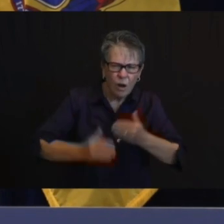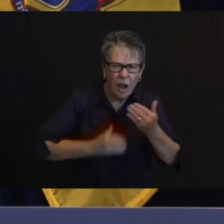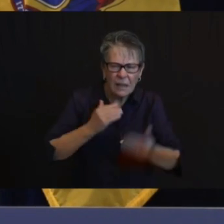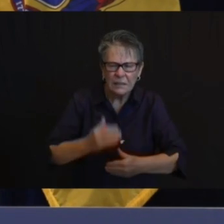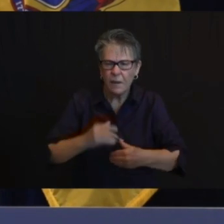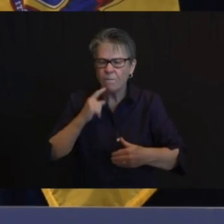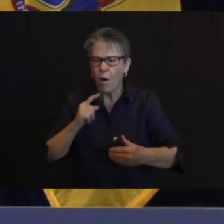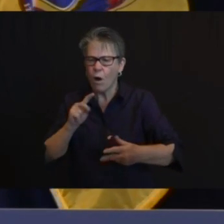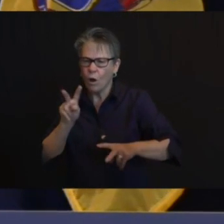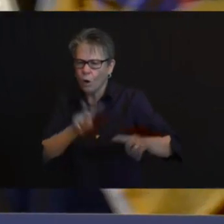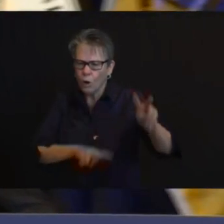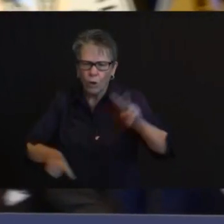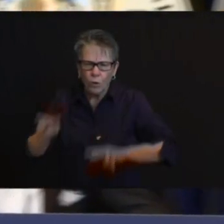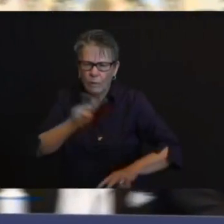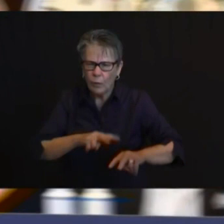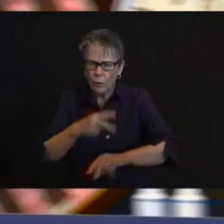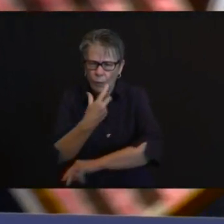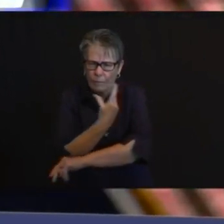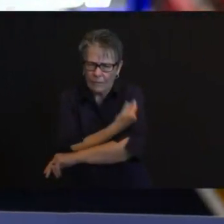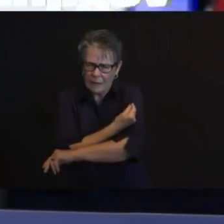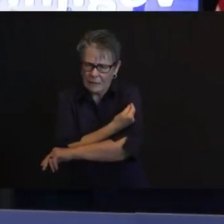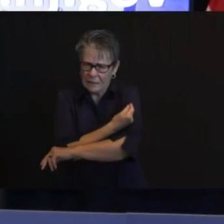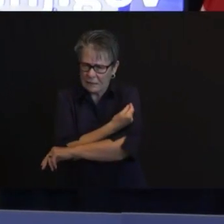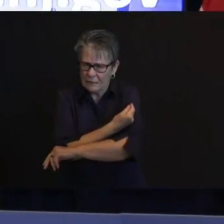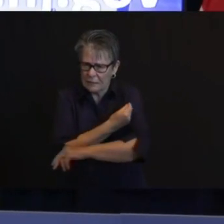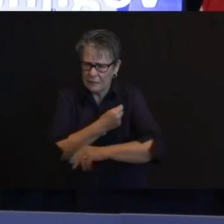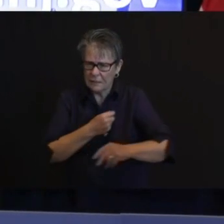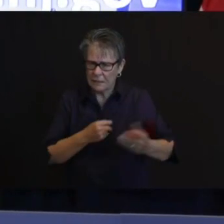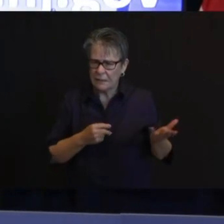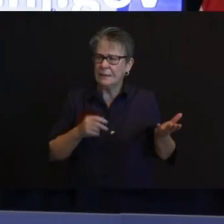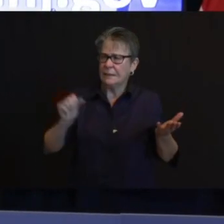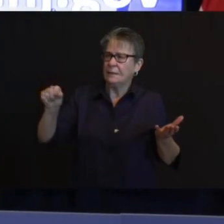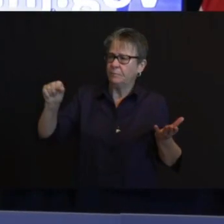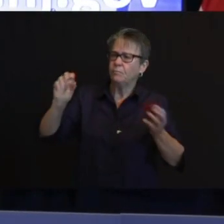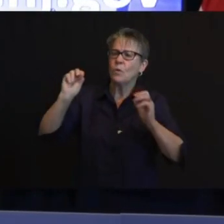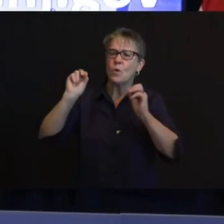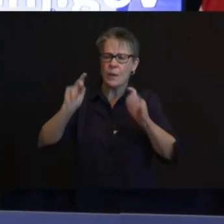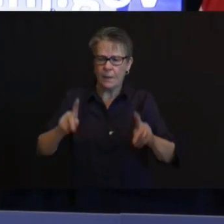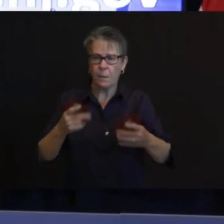vaccines? Let's start with long-term care. Right now in the state,